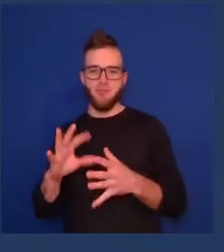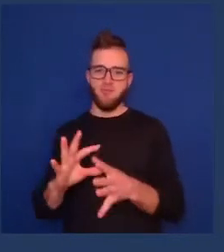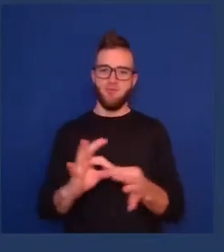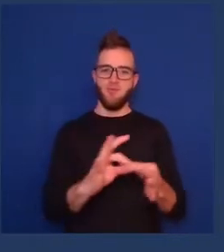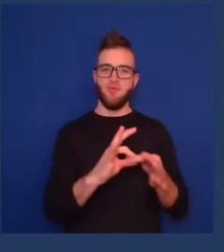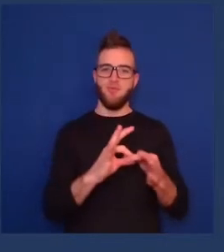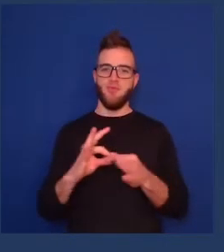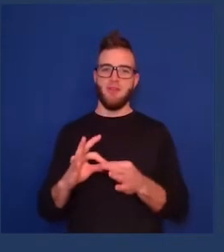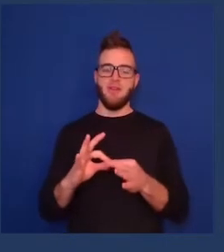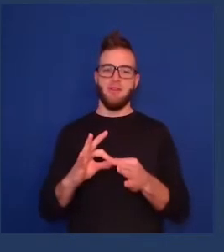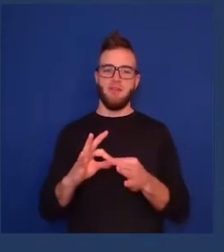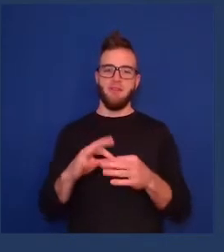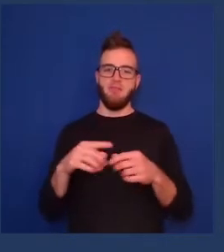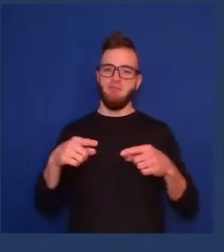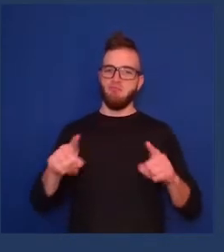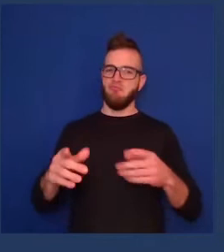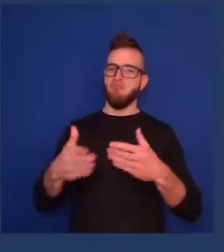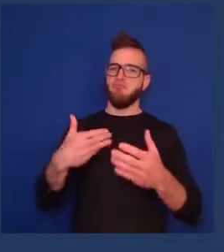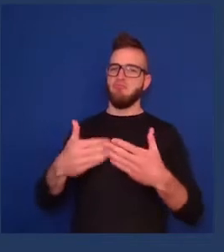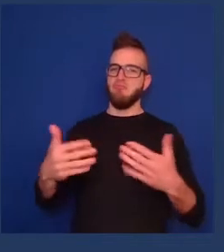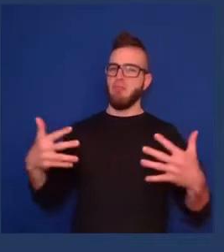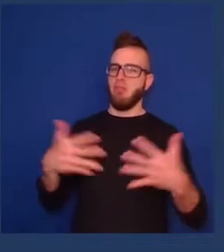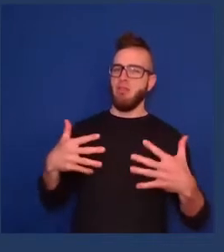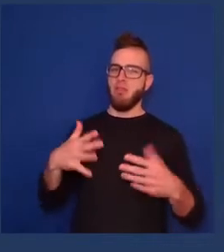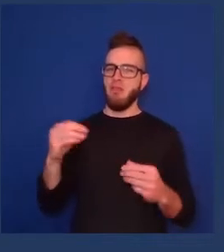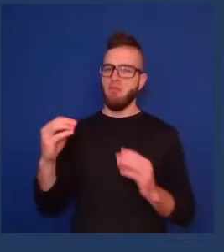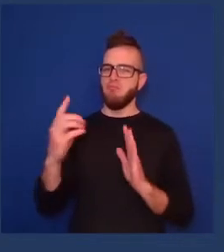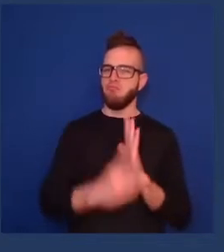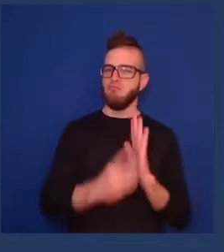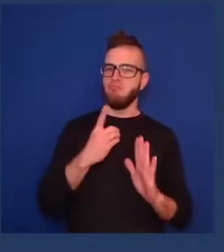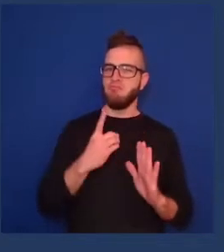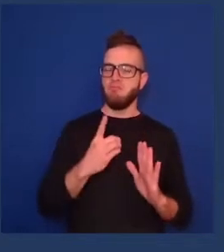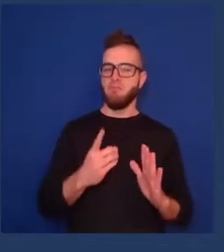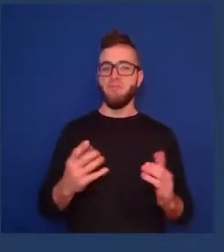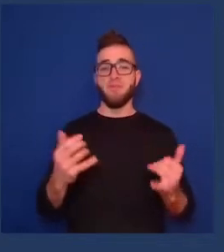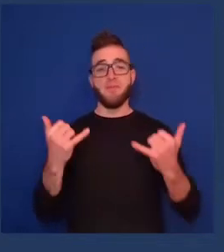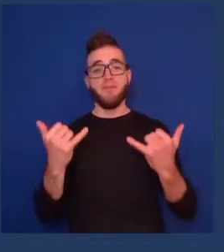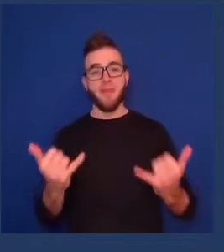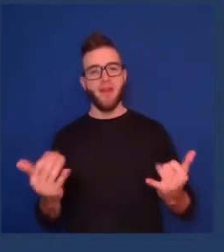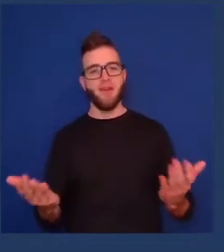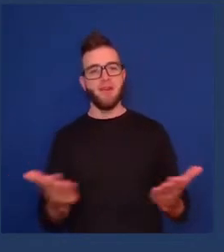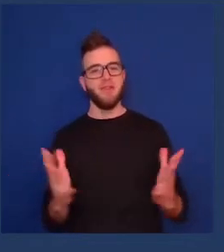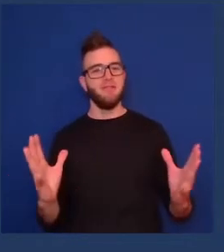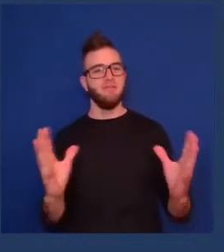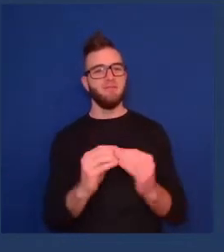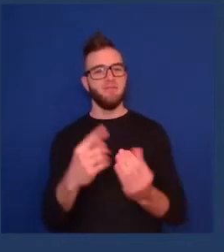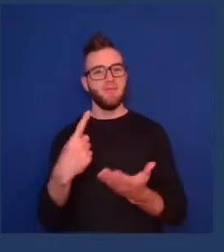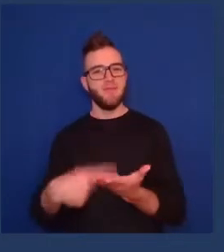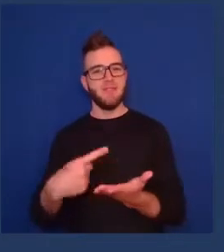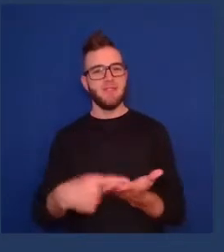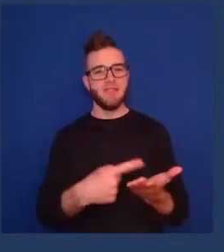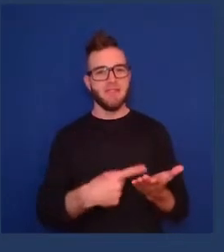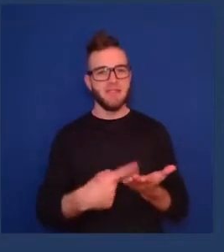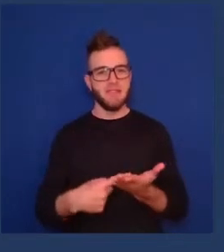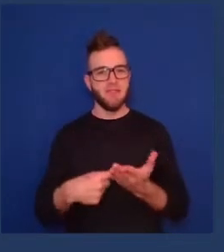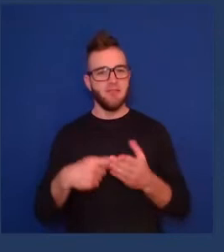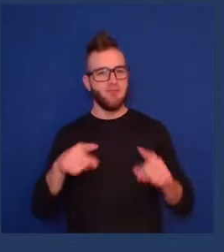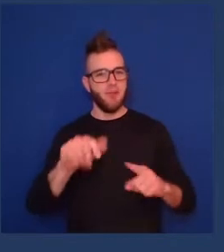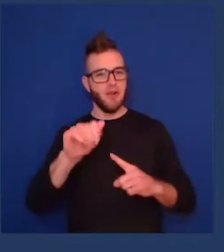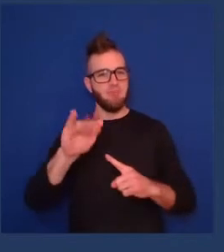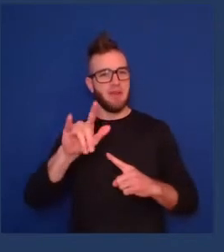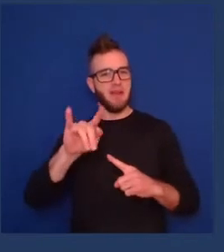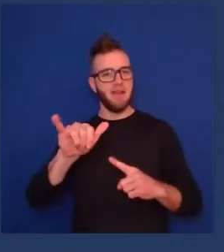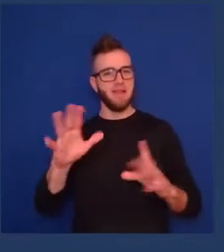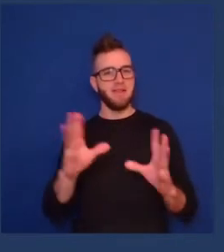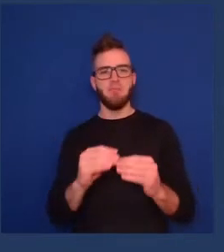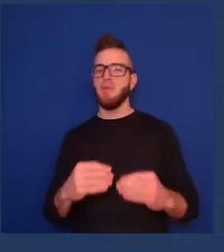and prejudice. And in this moment, to be back discussing and convening around an Ability Summit, I can't imagine a more